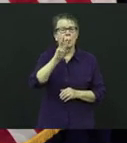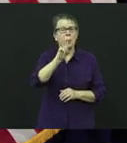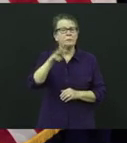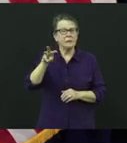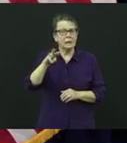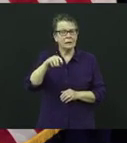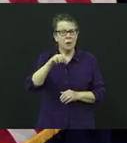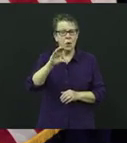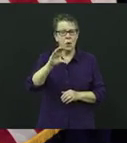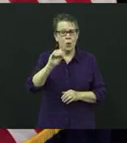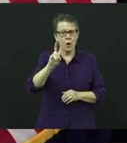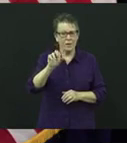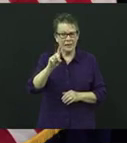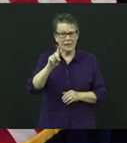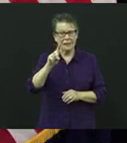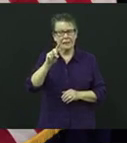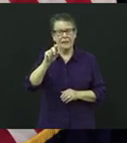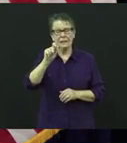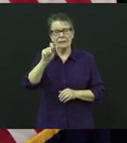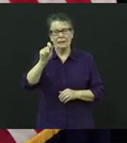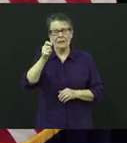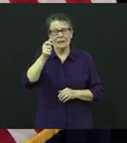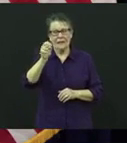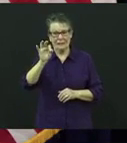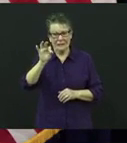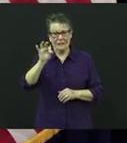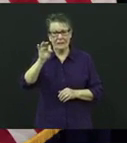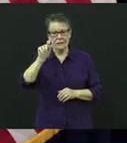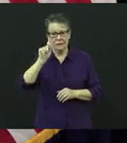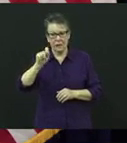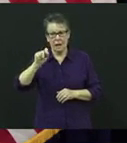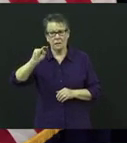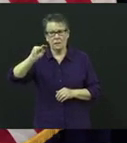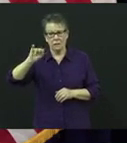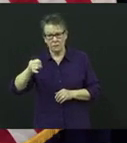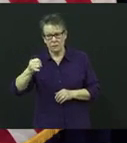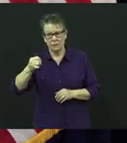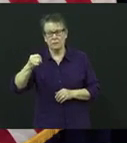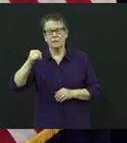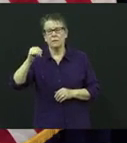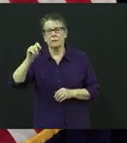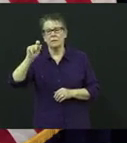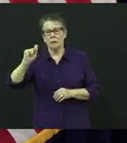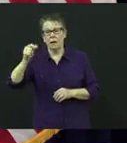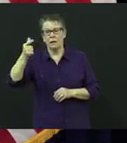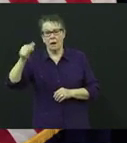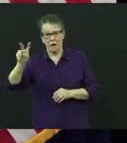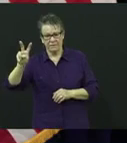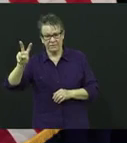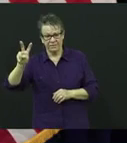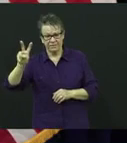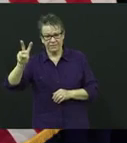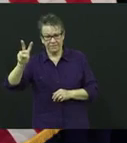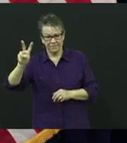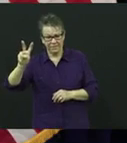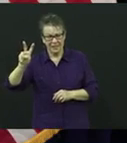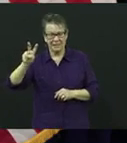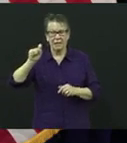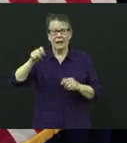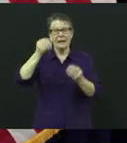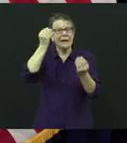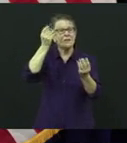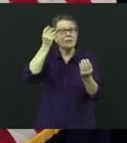covid19.nj.gov. It's a site where residents who have lost within that site, rather, for residents who have lost their